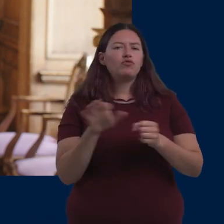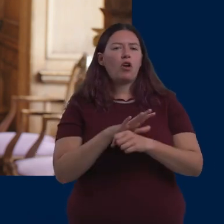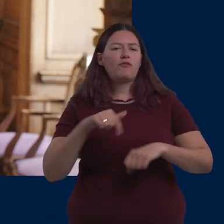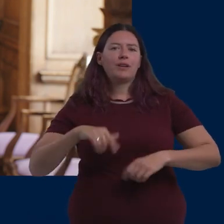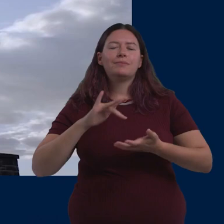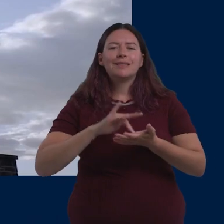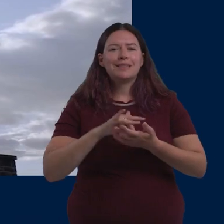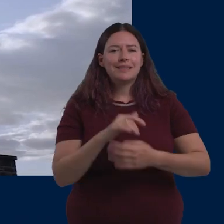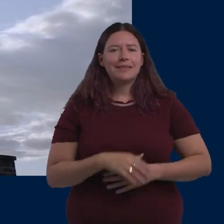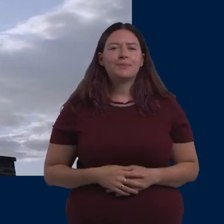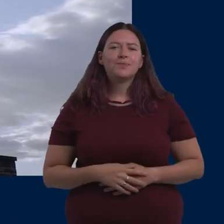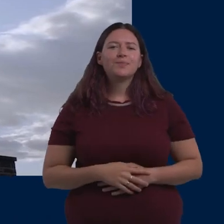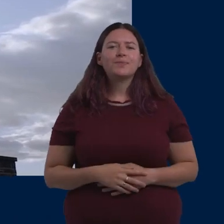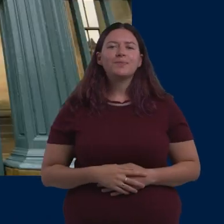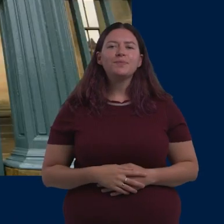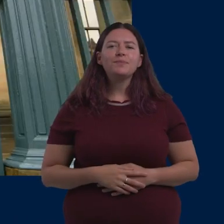of our city.